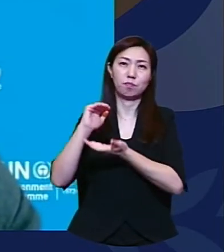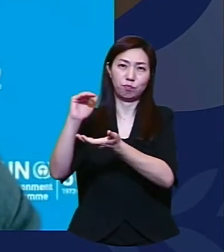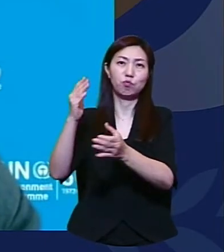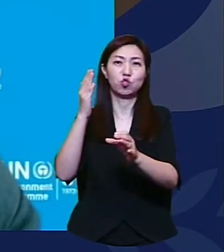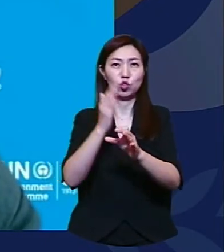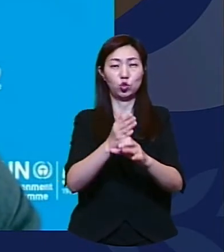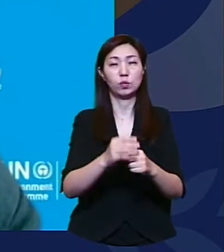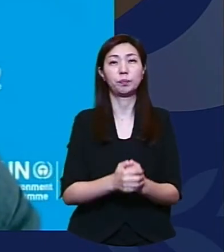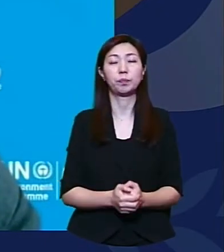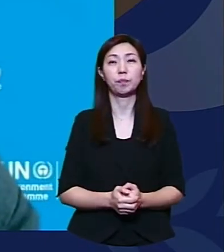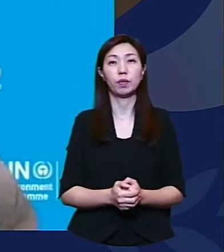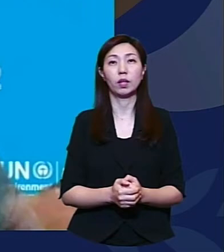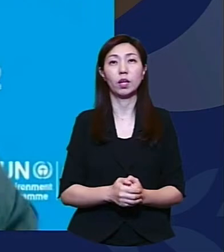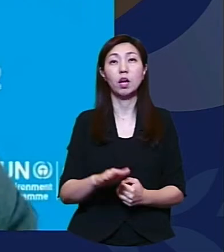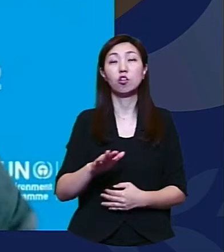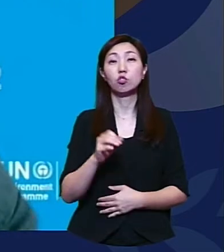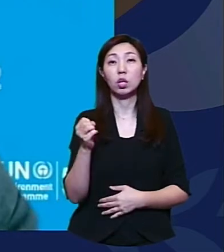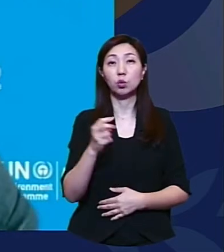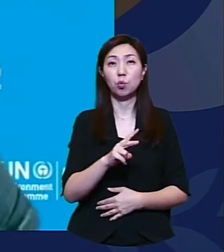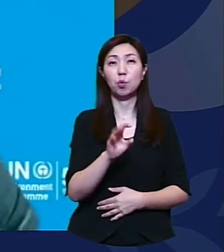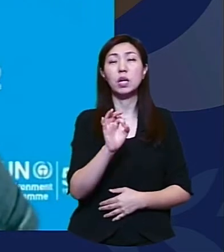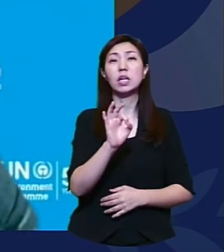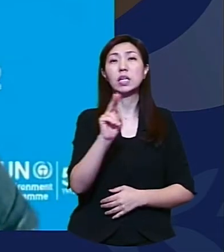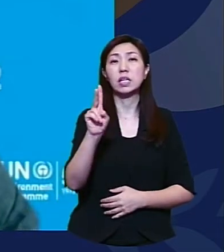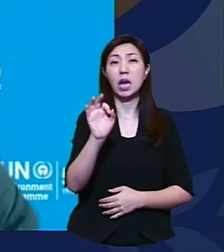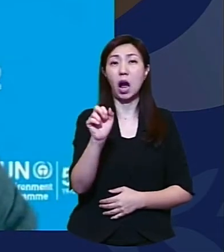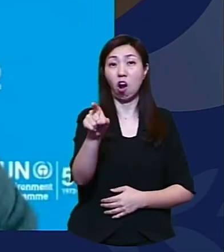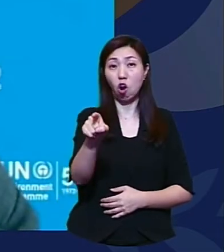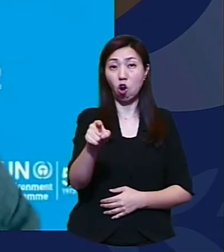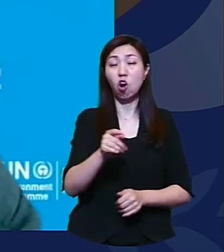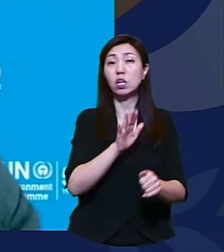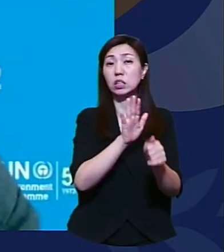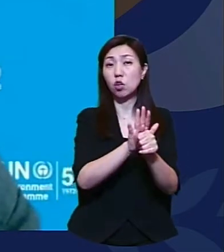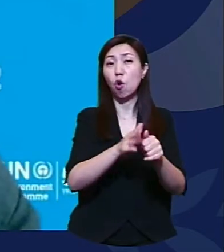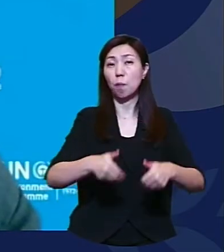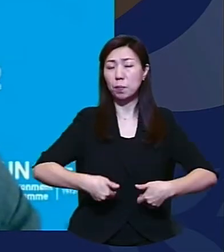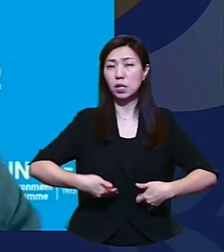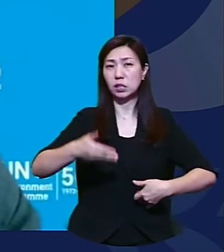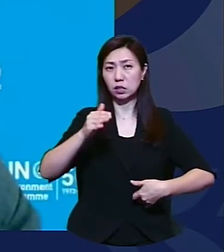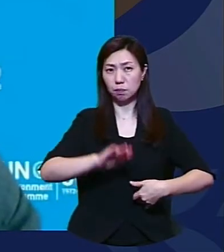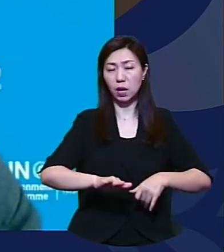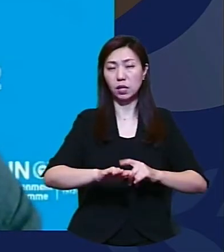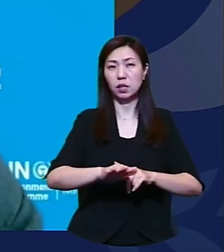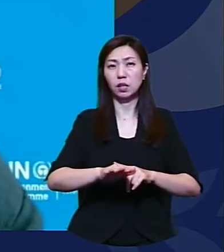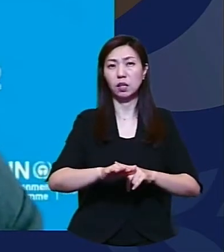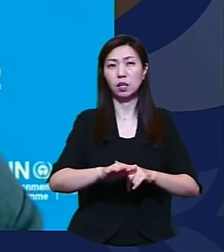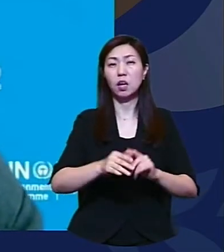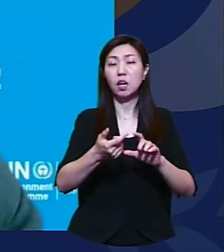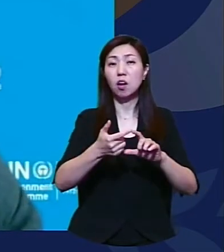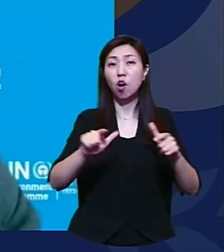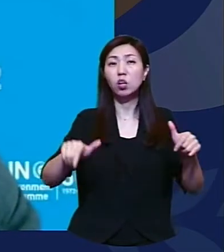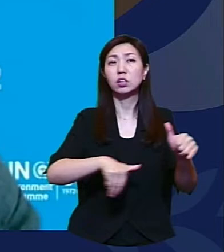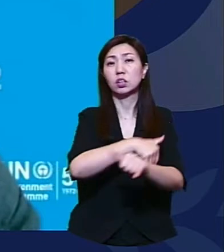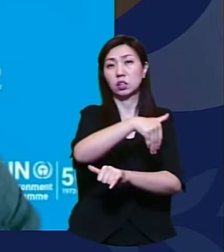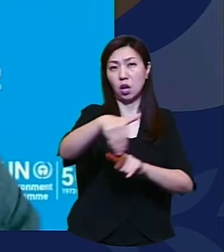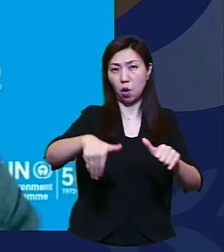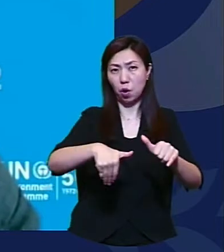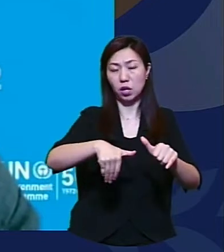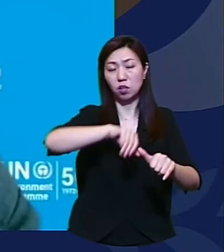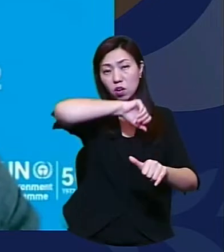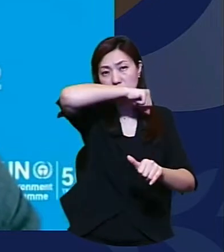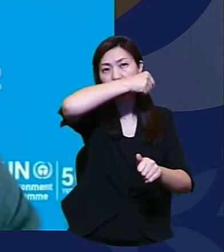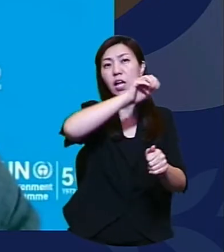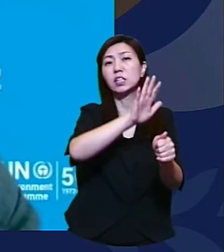grants. Entities like the Green Climate Fund, but also ODA, would absolutely have to play a key role